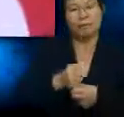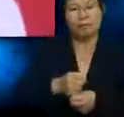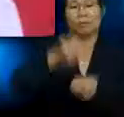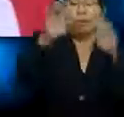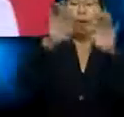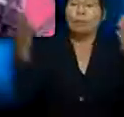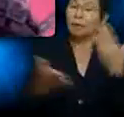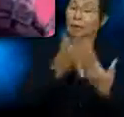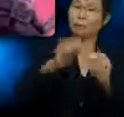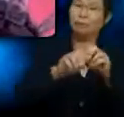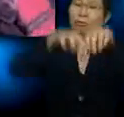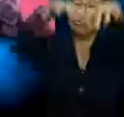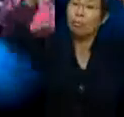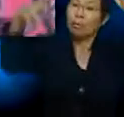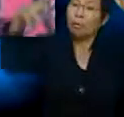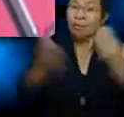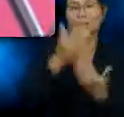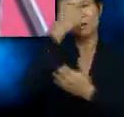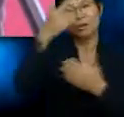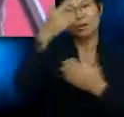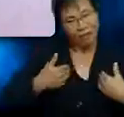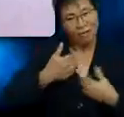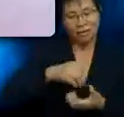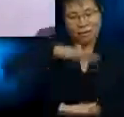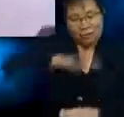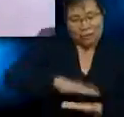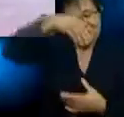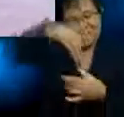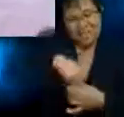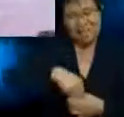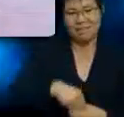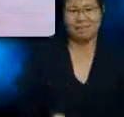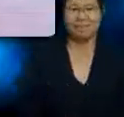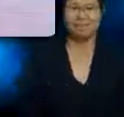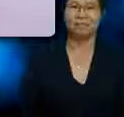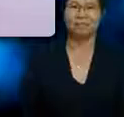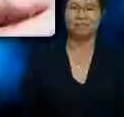easily because there is a spring in it.